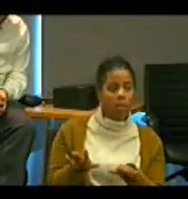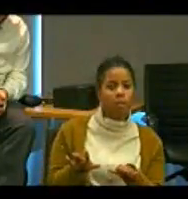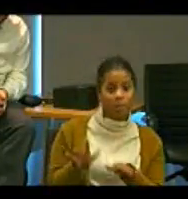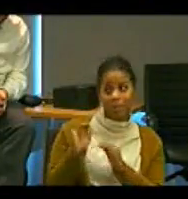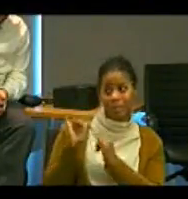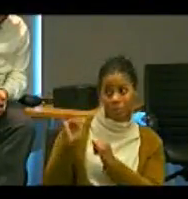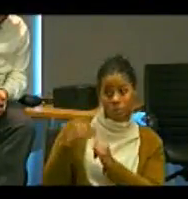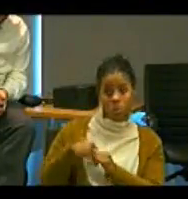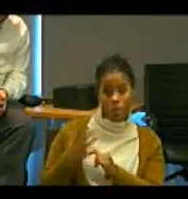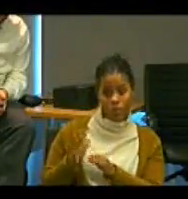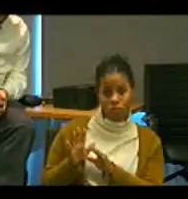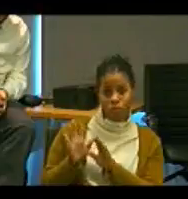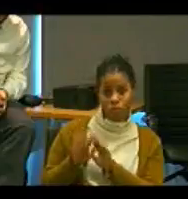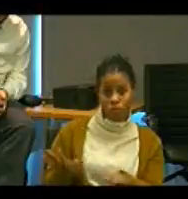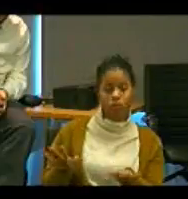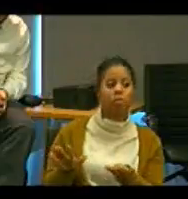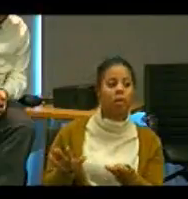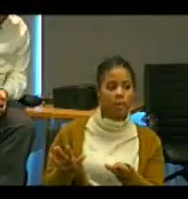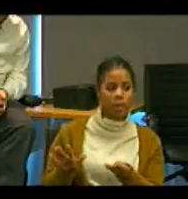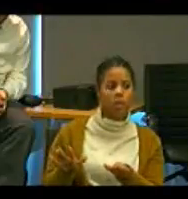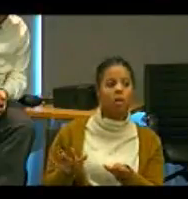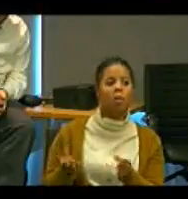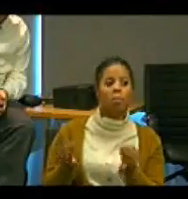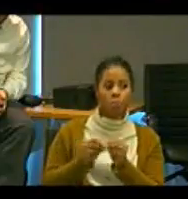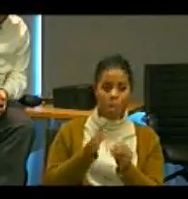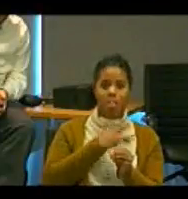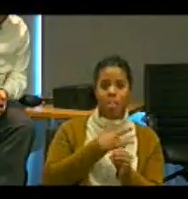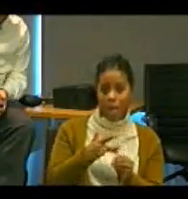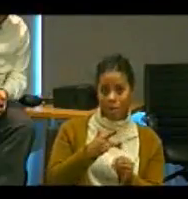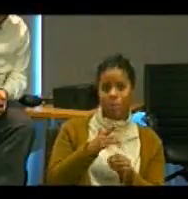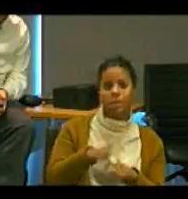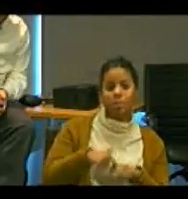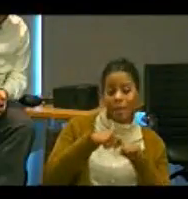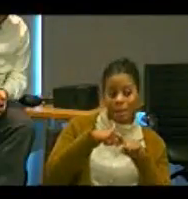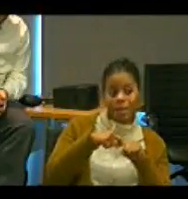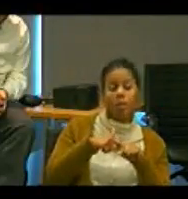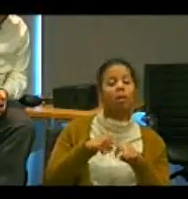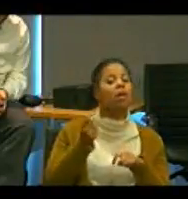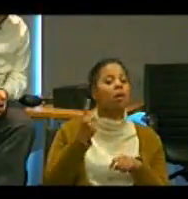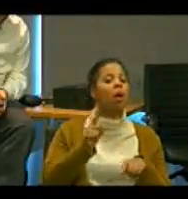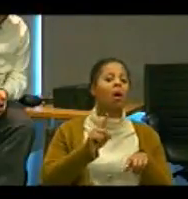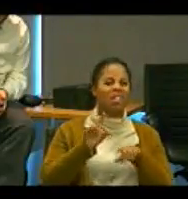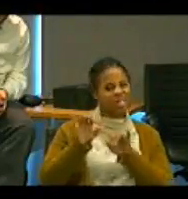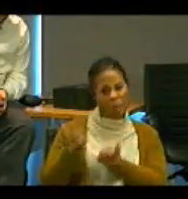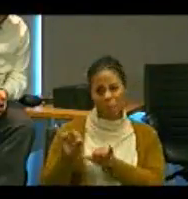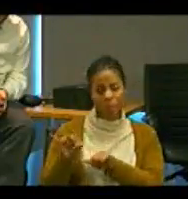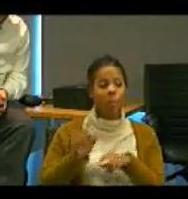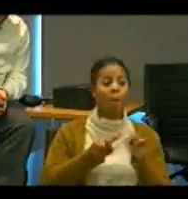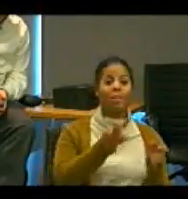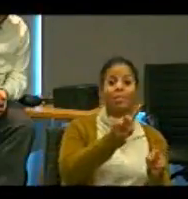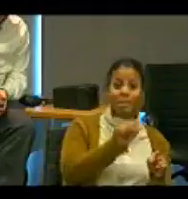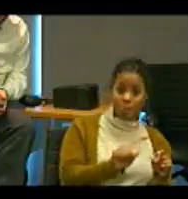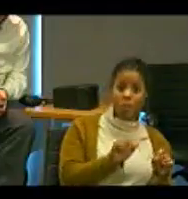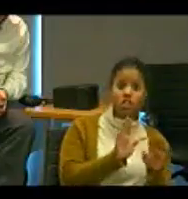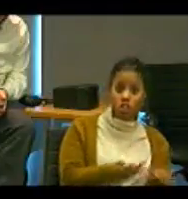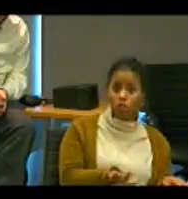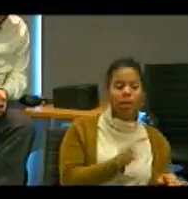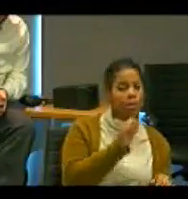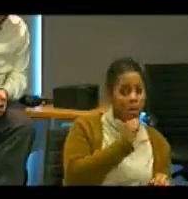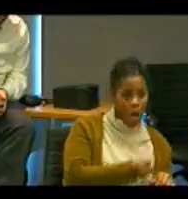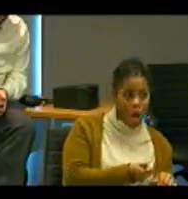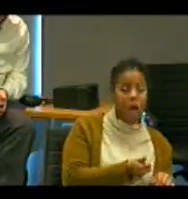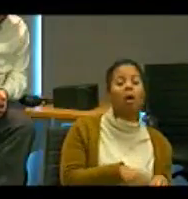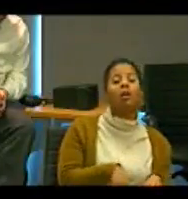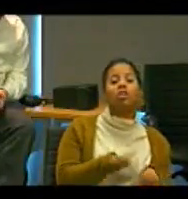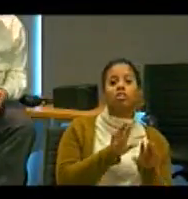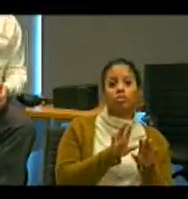white remain more likely to be suspended, but children with disabilities are not, nor are children with disabilities who are of color are